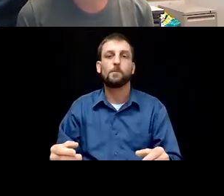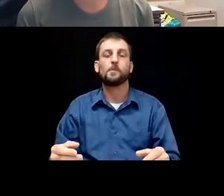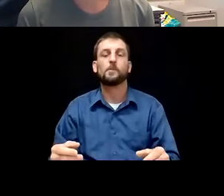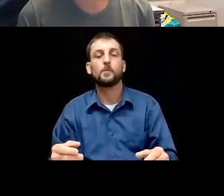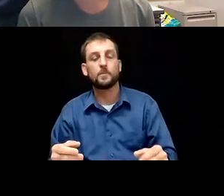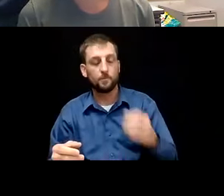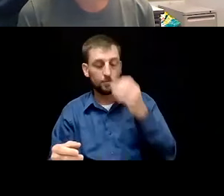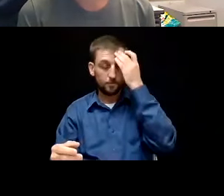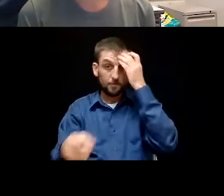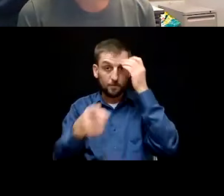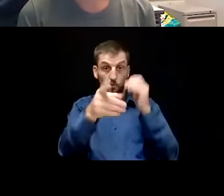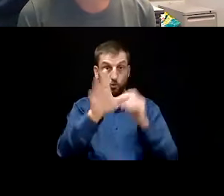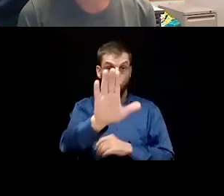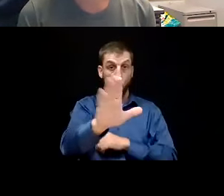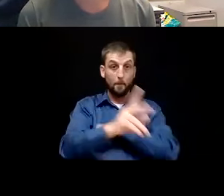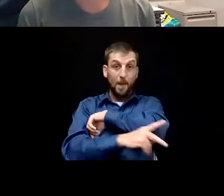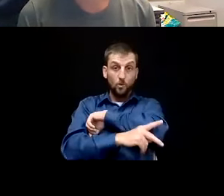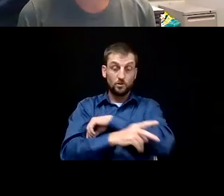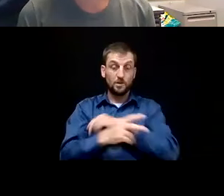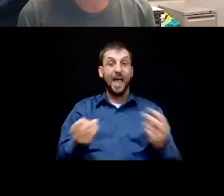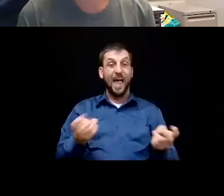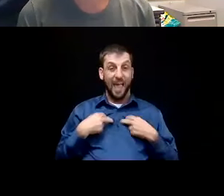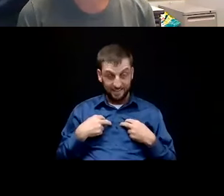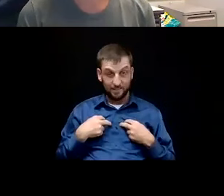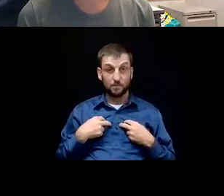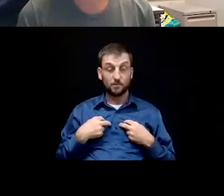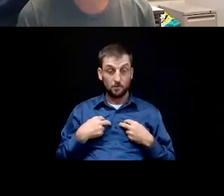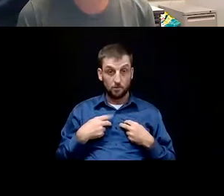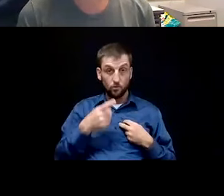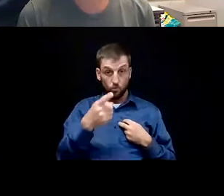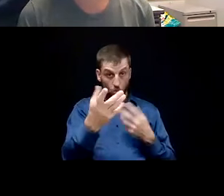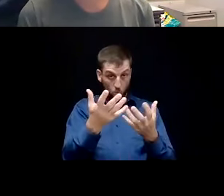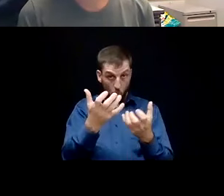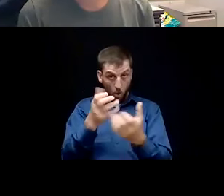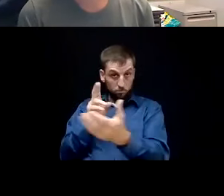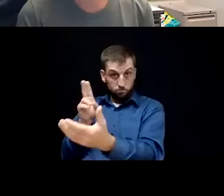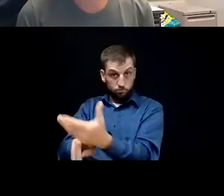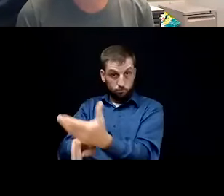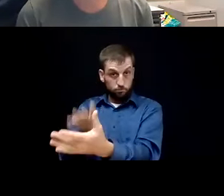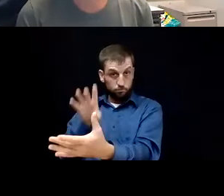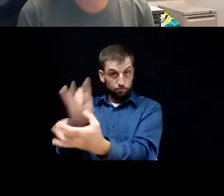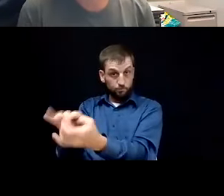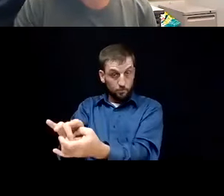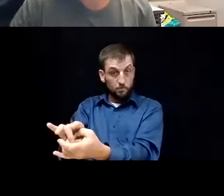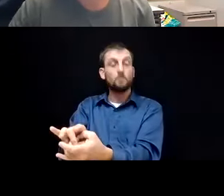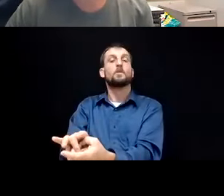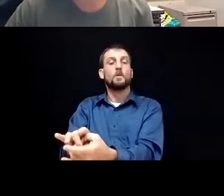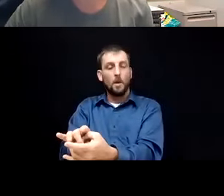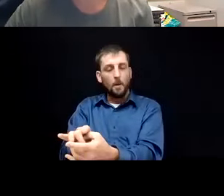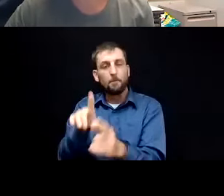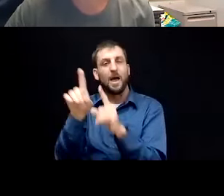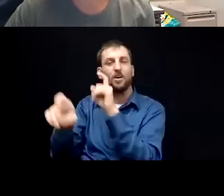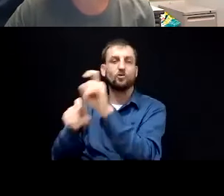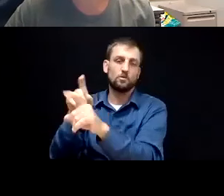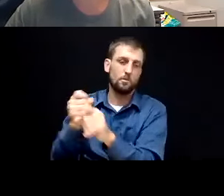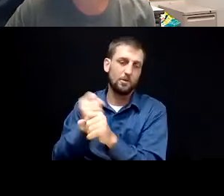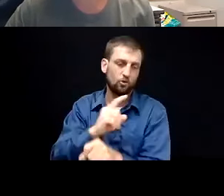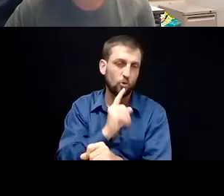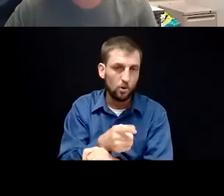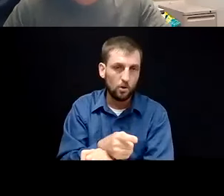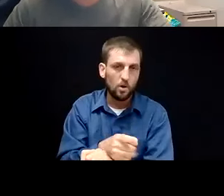your parish has one and you want to sign up for those, for that registry, make sure you ask the questions of, what does